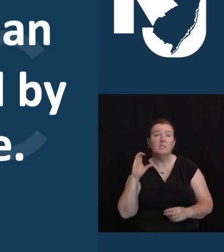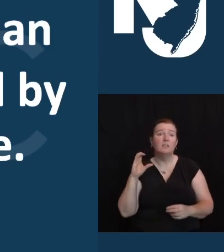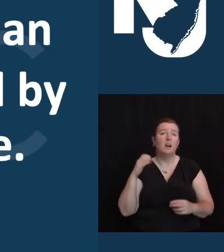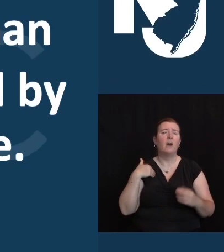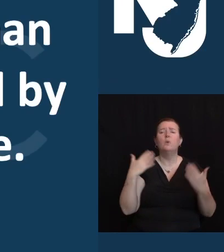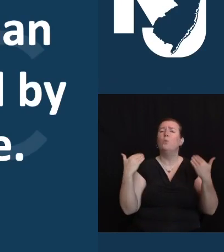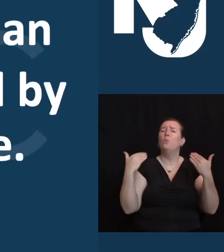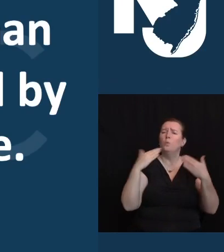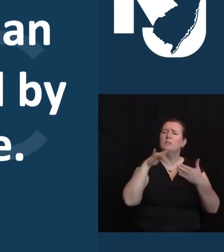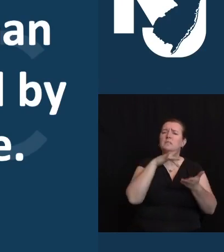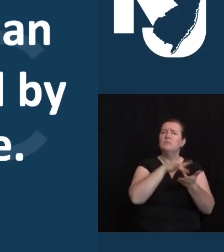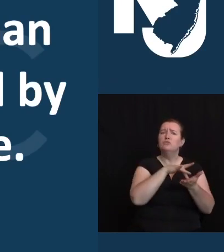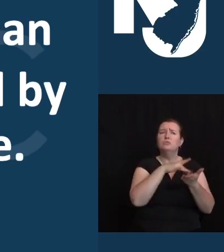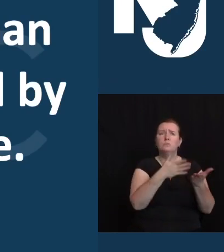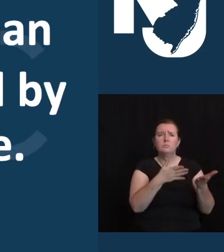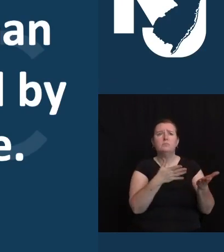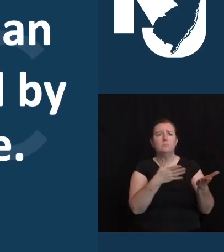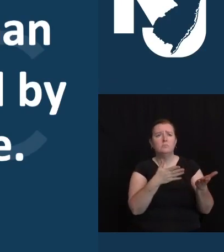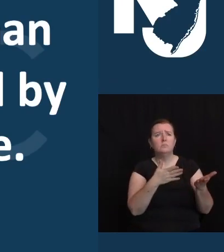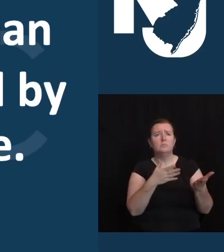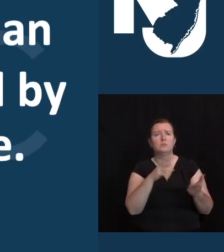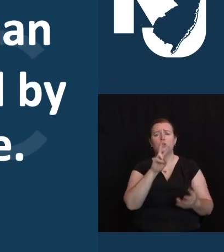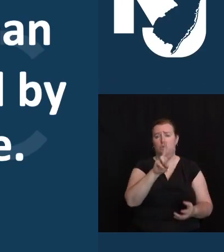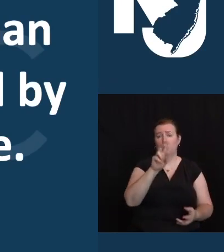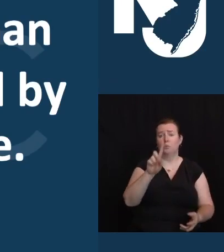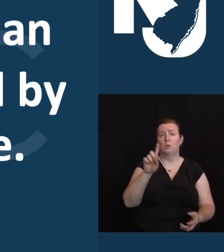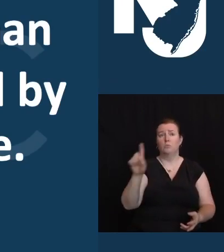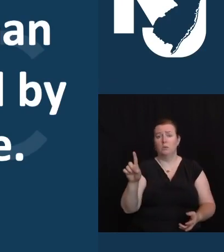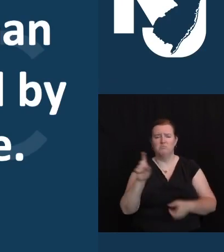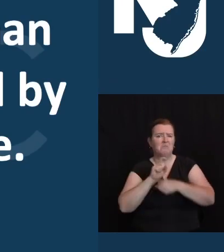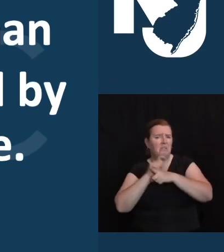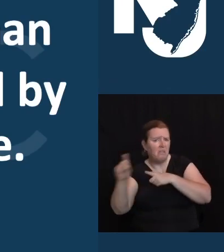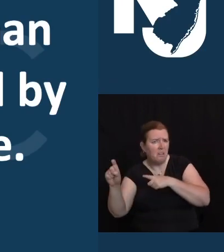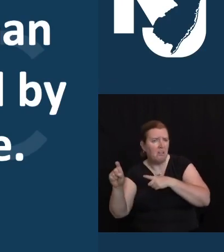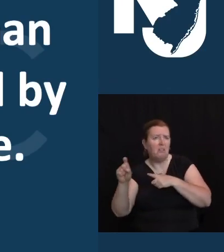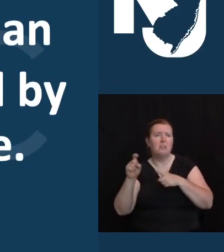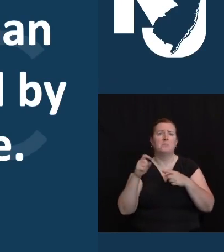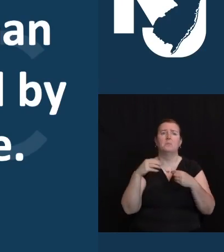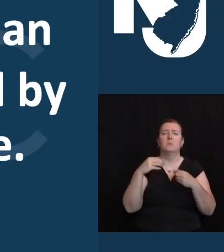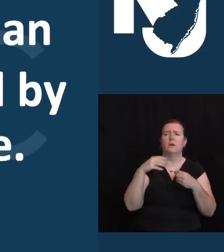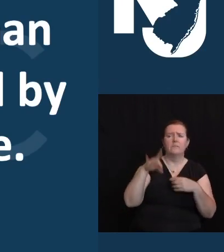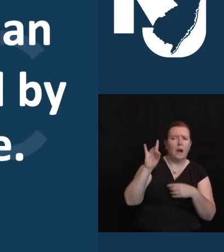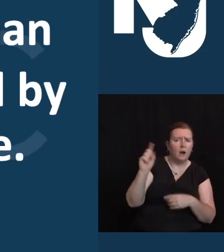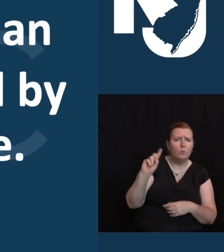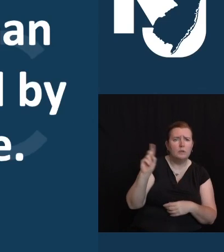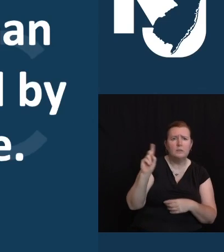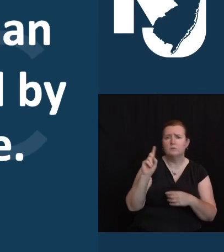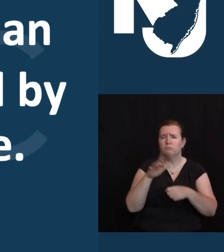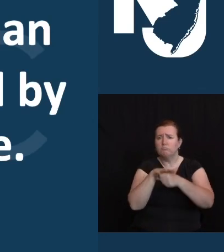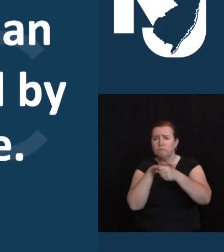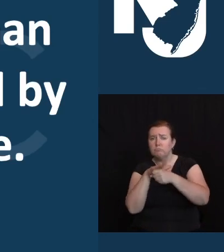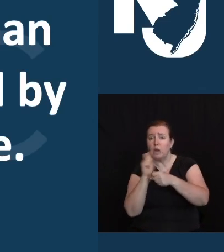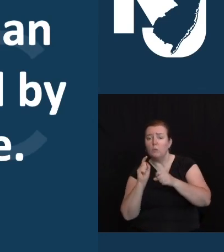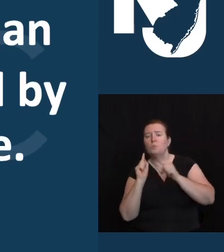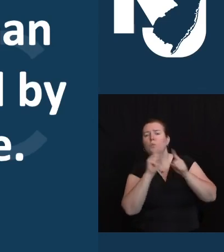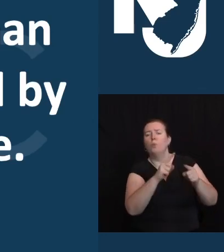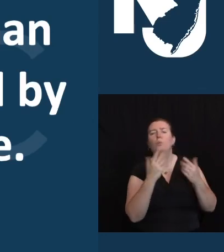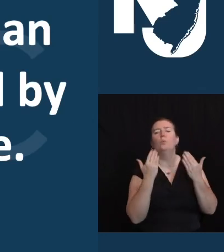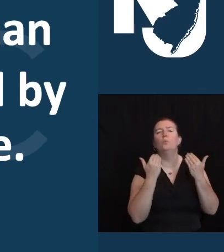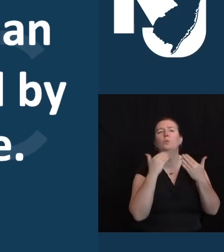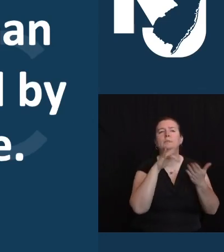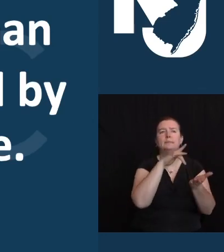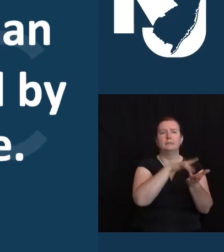just as a general matter, folks, give a call and check in on an elderly or vulnerable family member, neighbor,